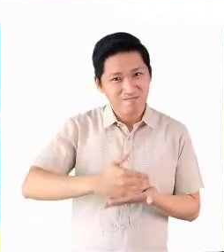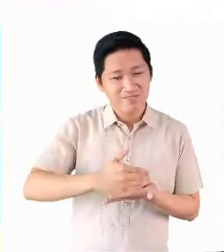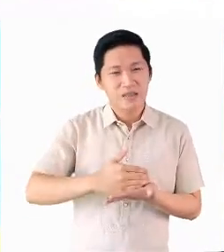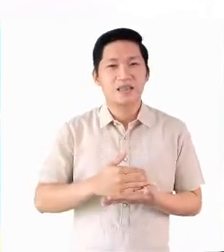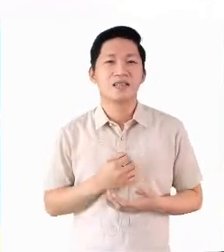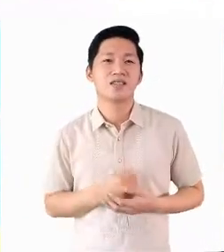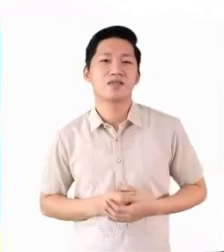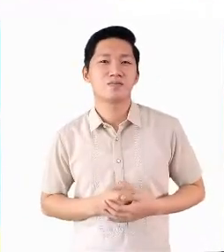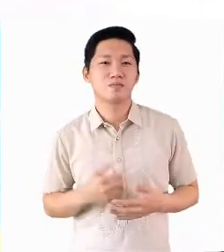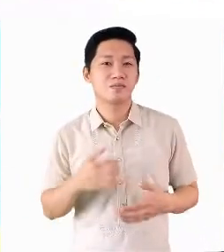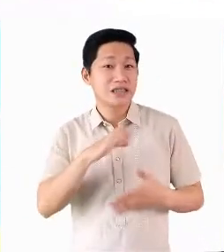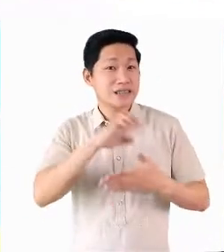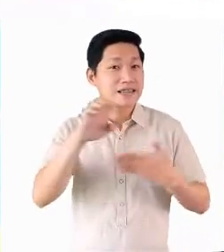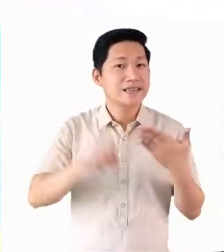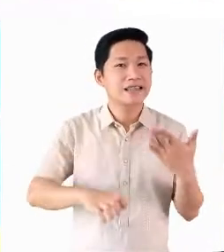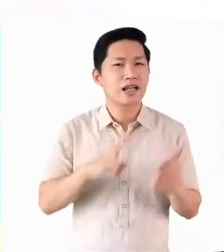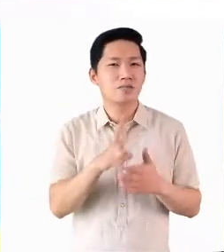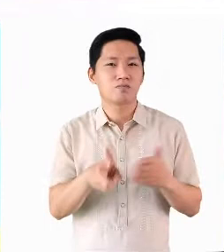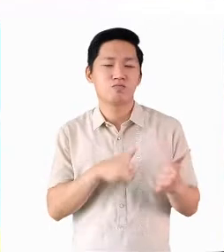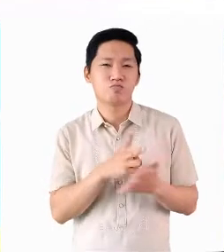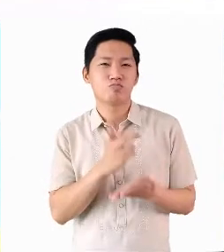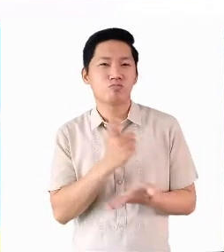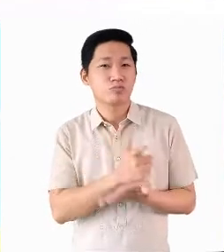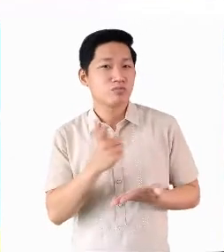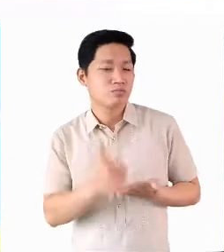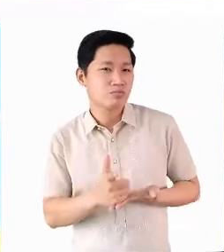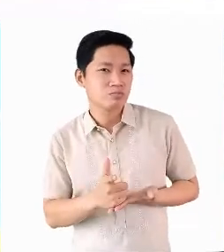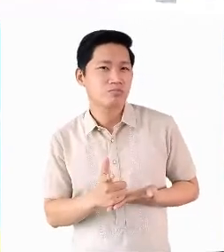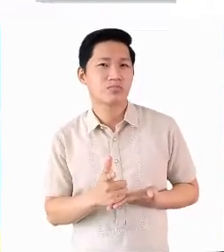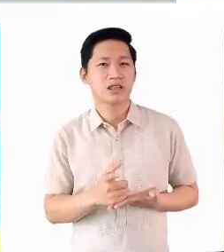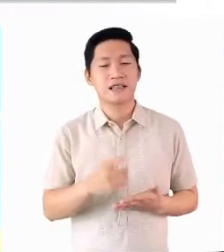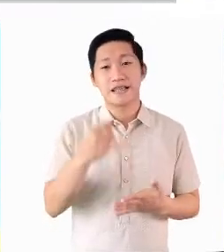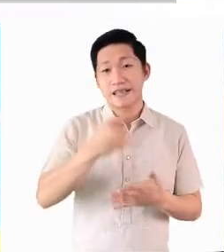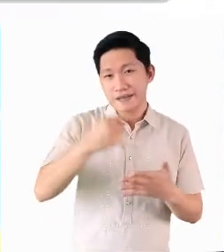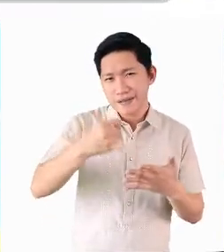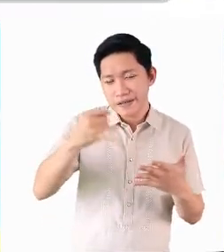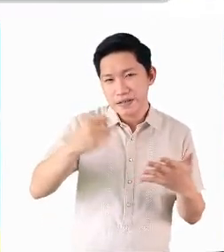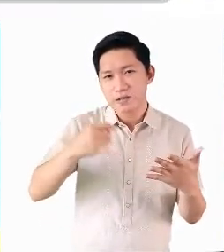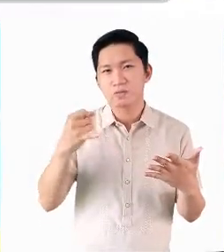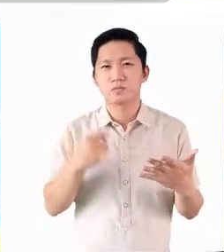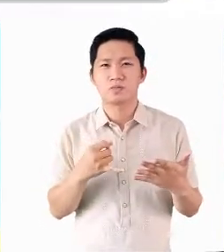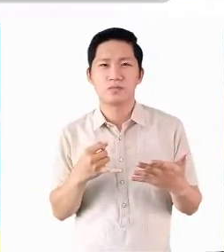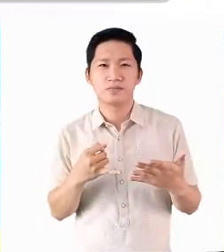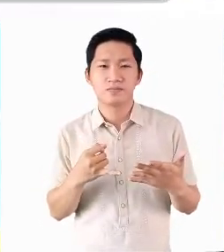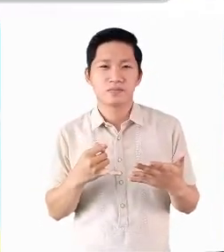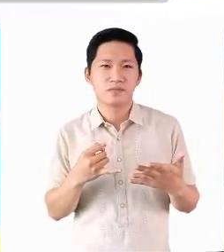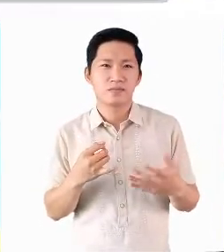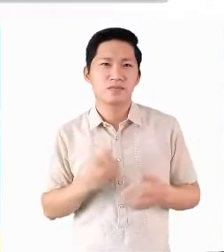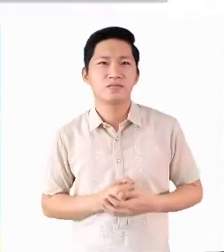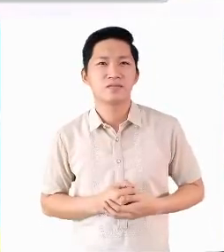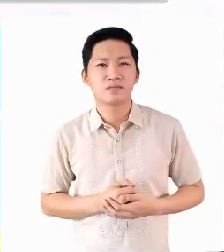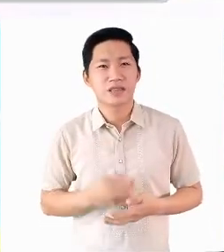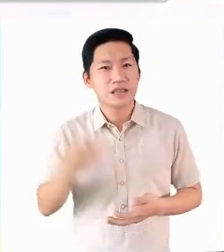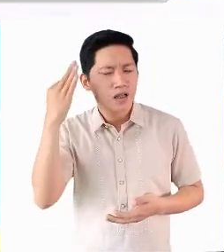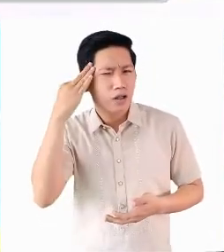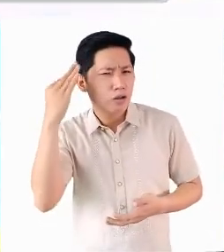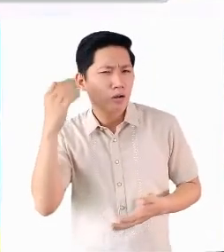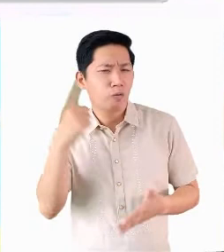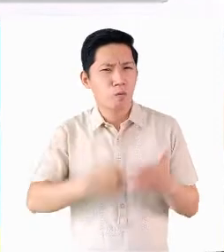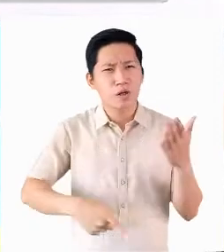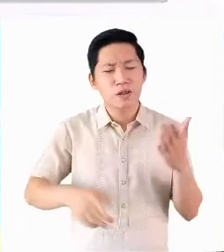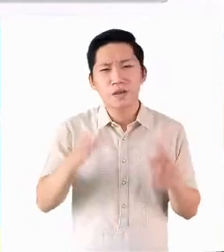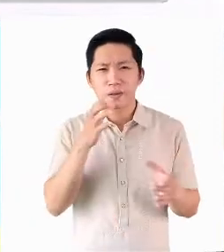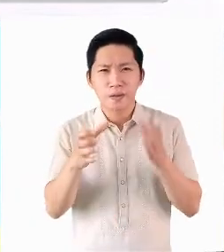At the end of this video lesson, I'm pretty sure you will be able to identify and be familiarized with what